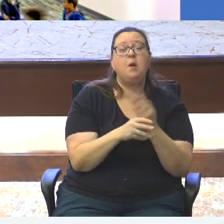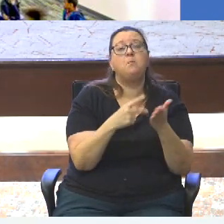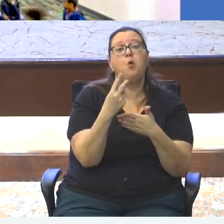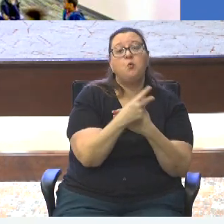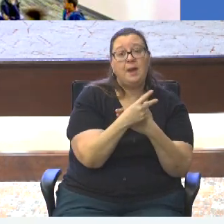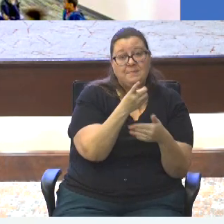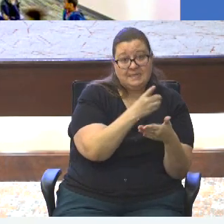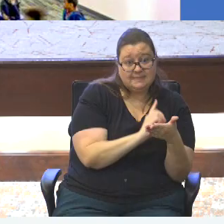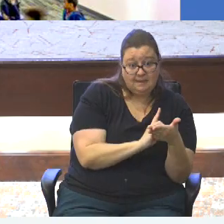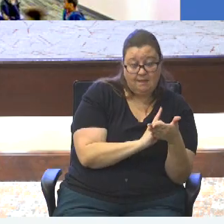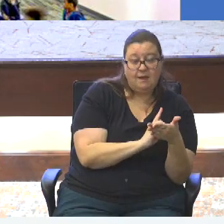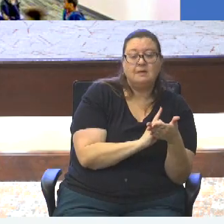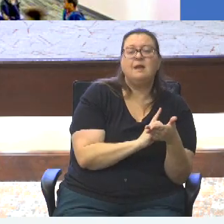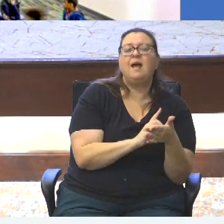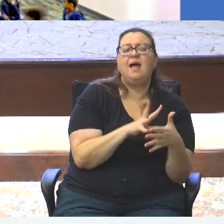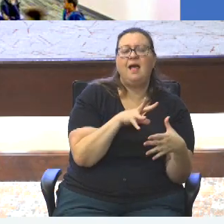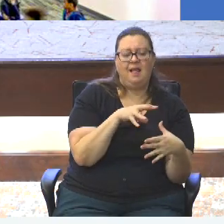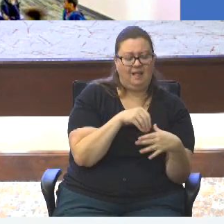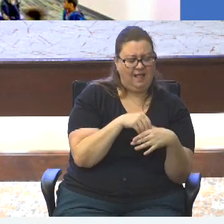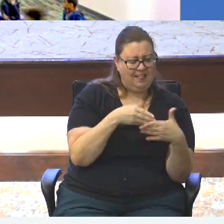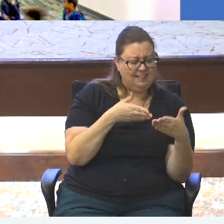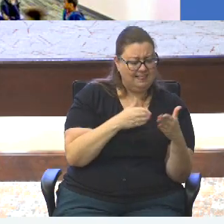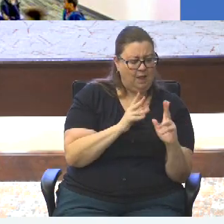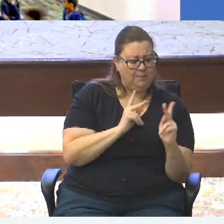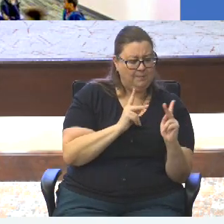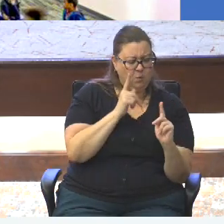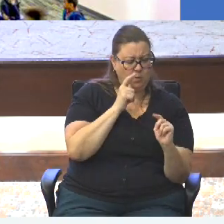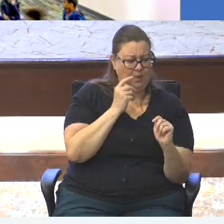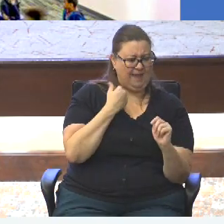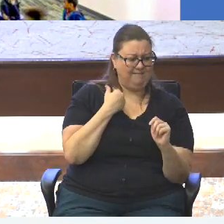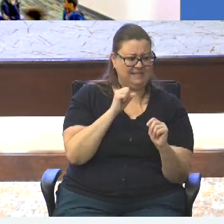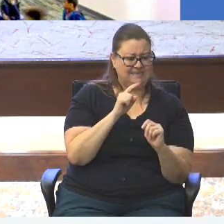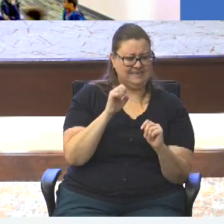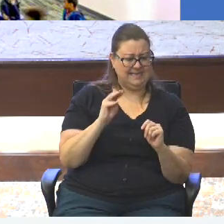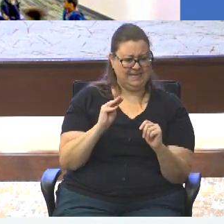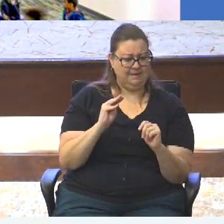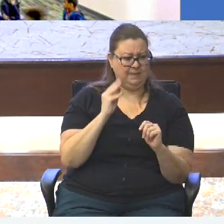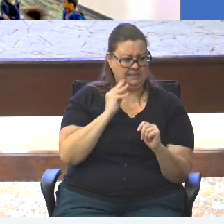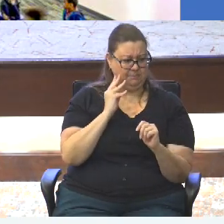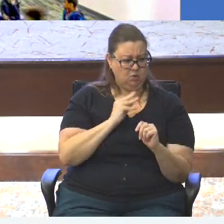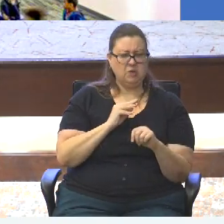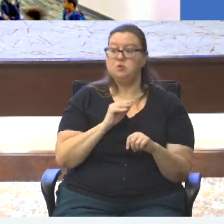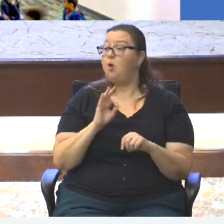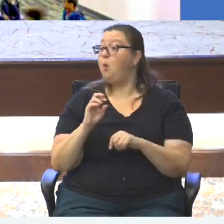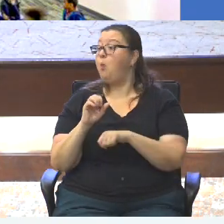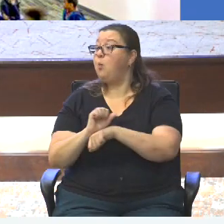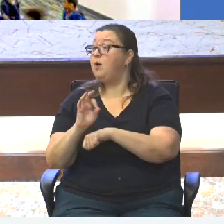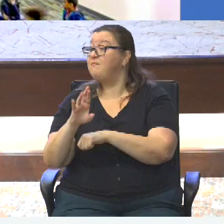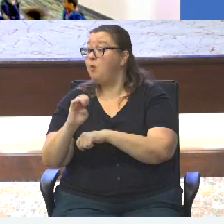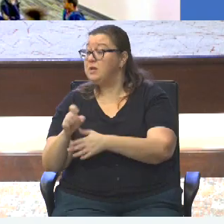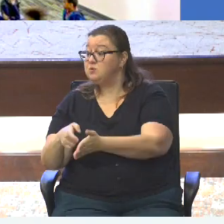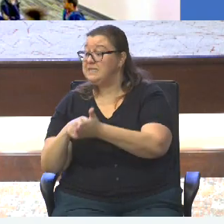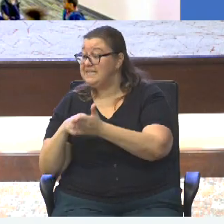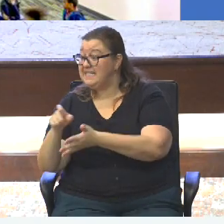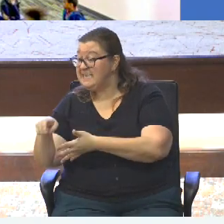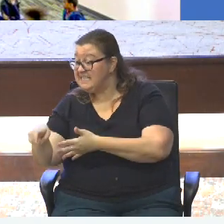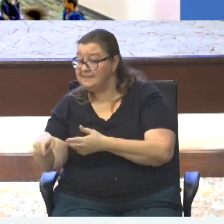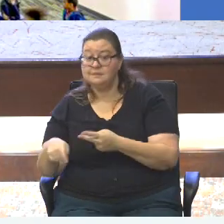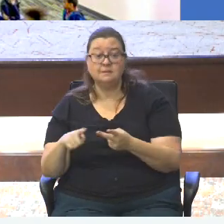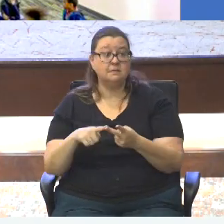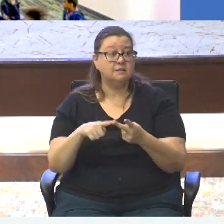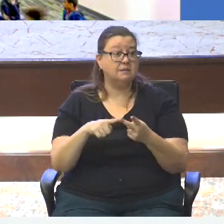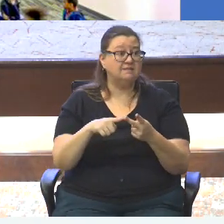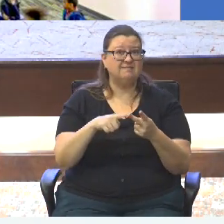engaged partners to shape hands-on STEAM experiences that align with workforce needs, industry demands, and TEKS